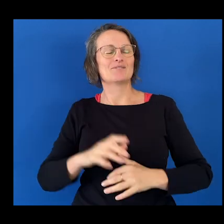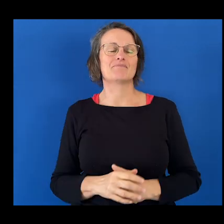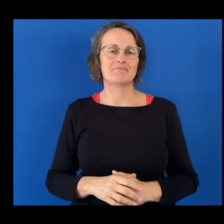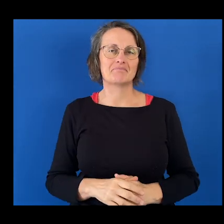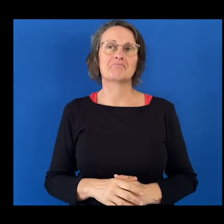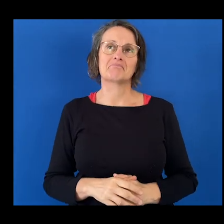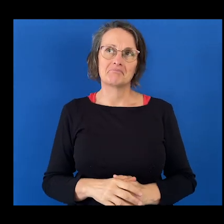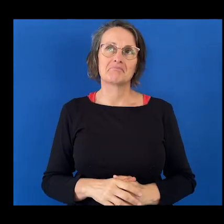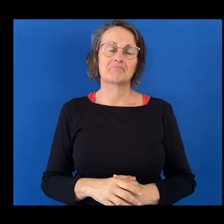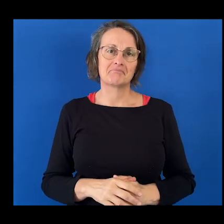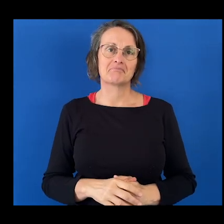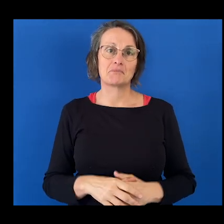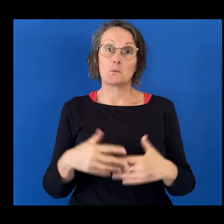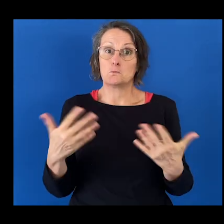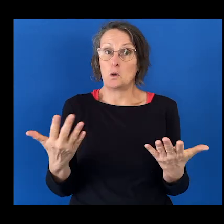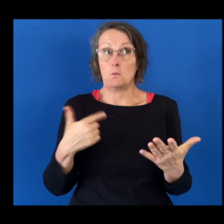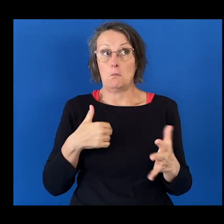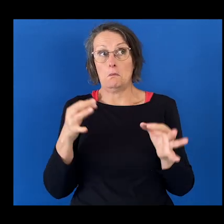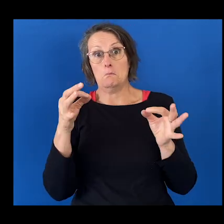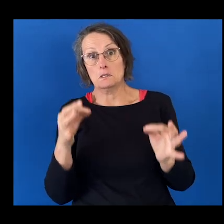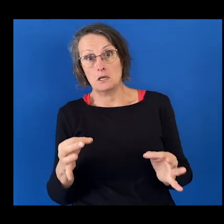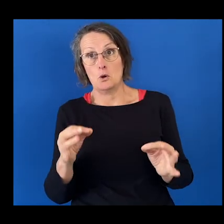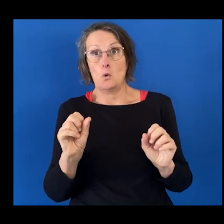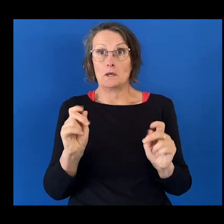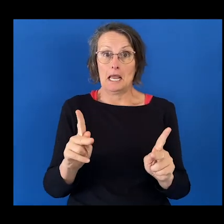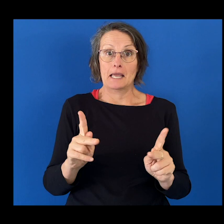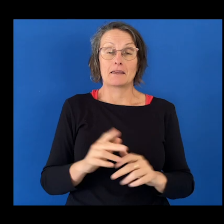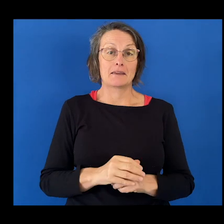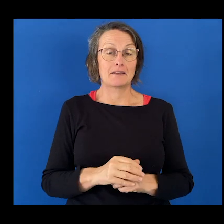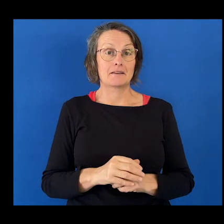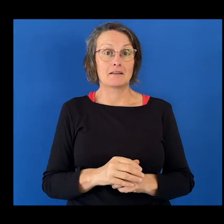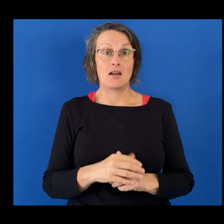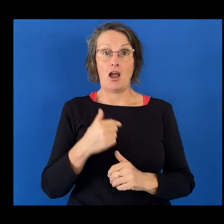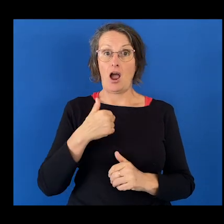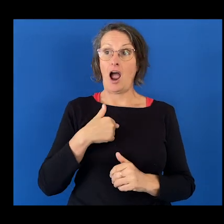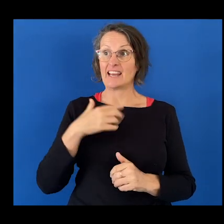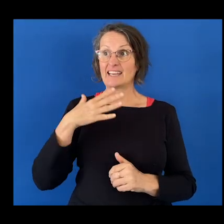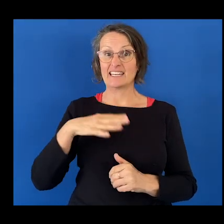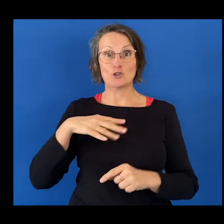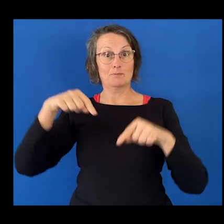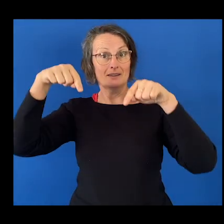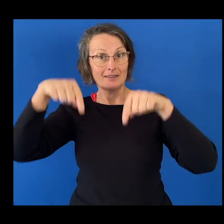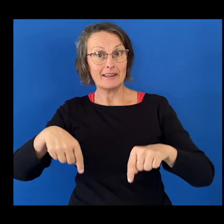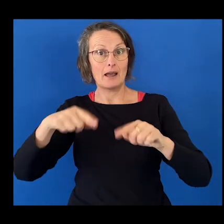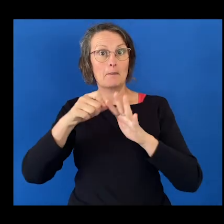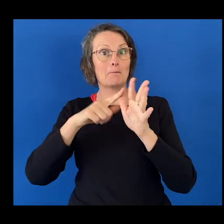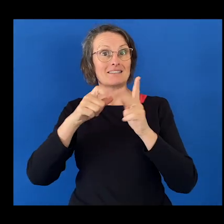And so I decided, right, well, I'll position myself in the